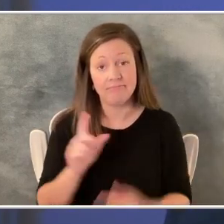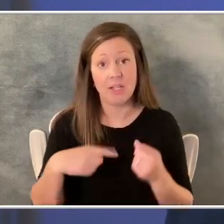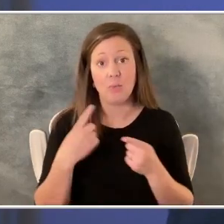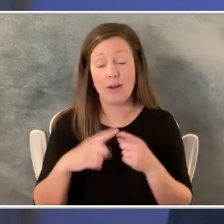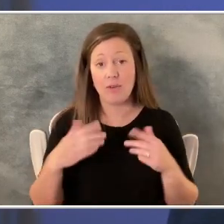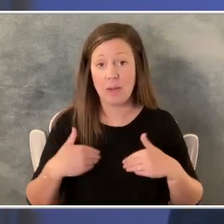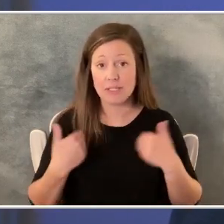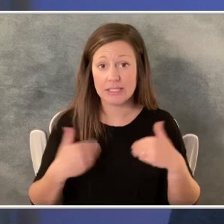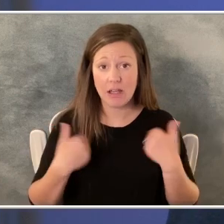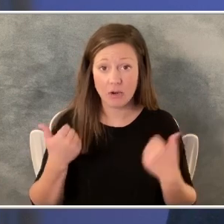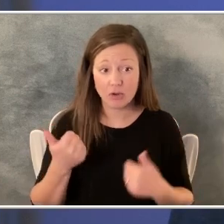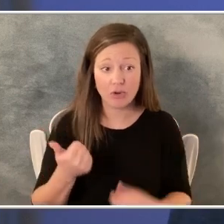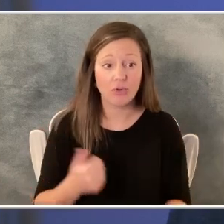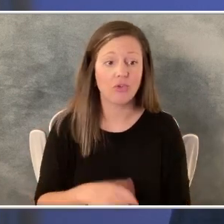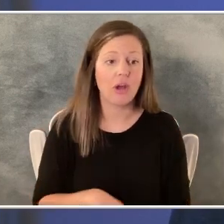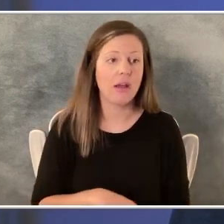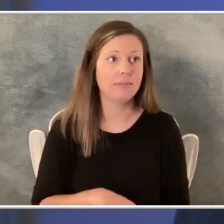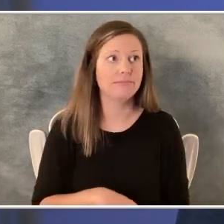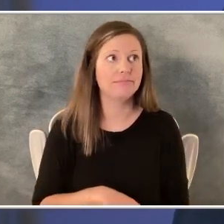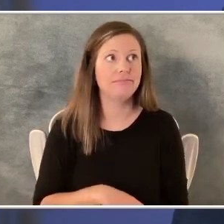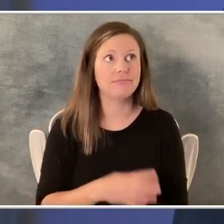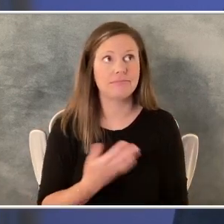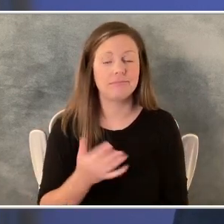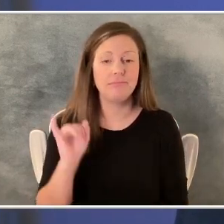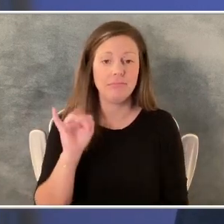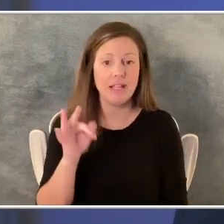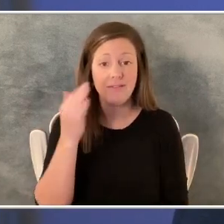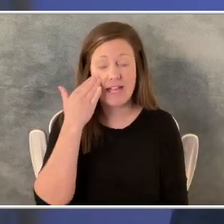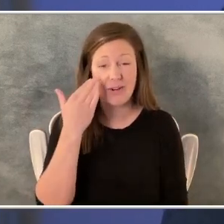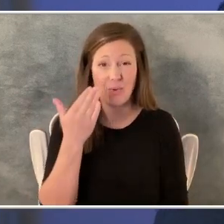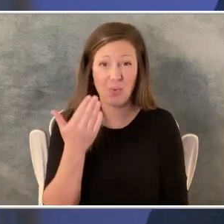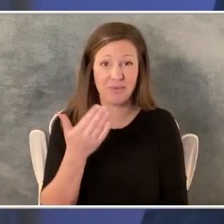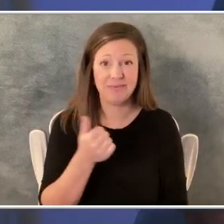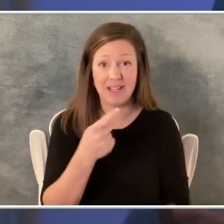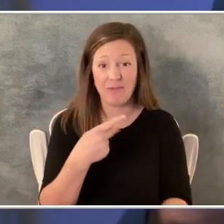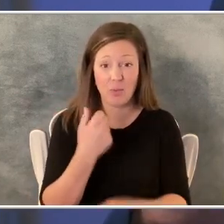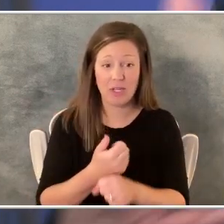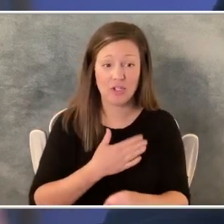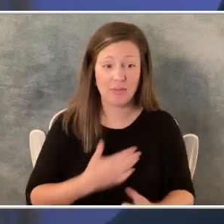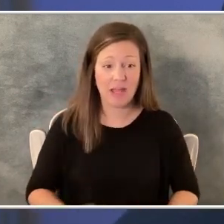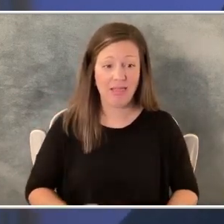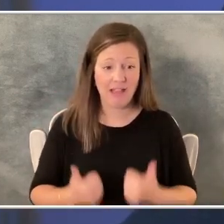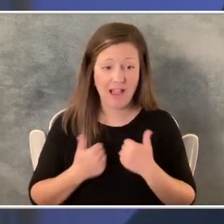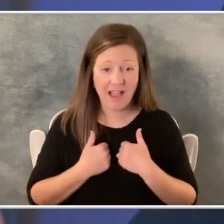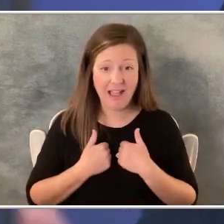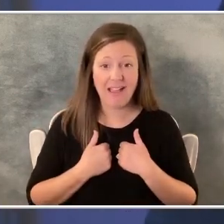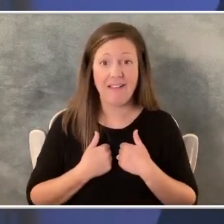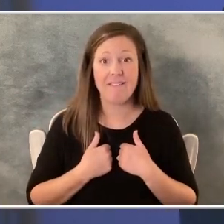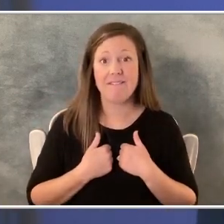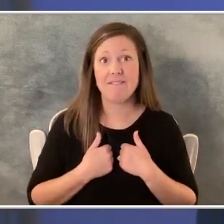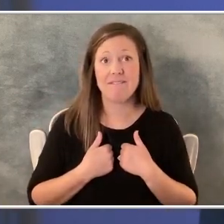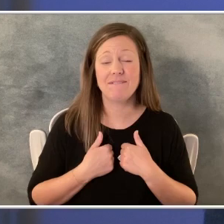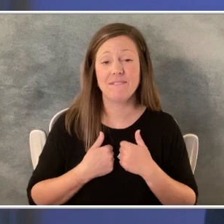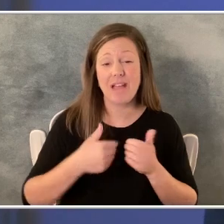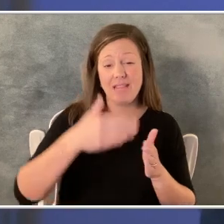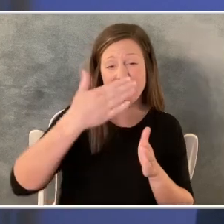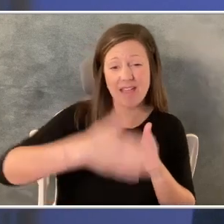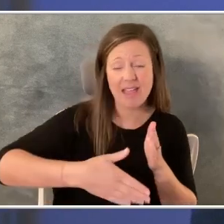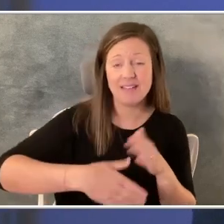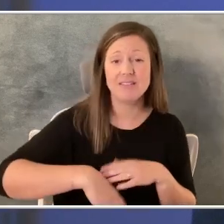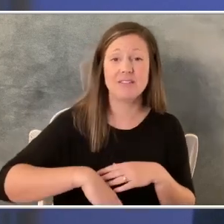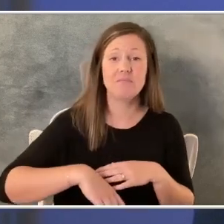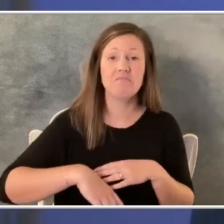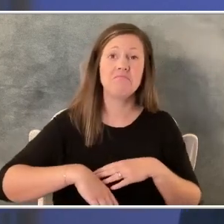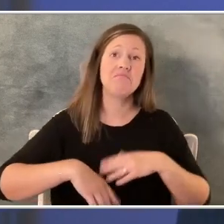I knew that I was risking a few years of my life at the end of my life. That's